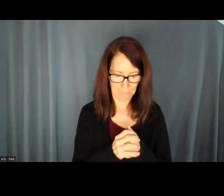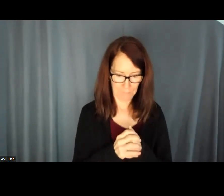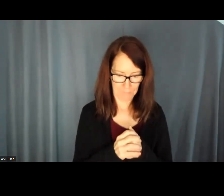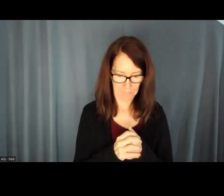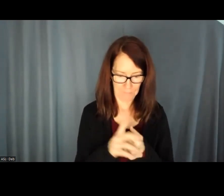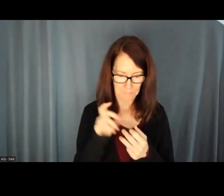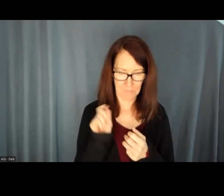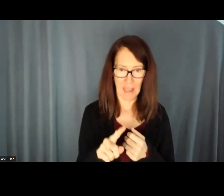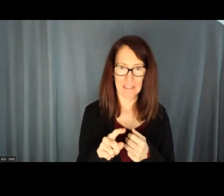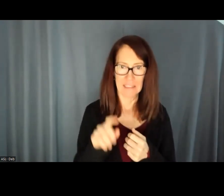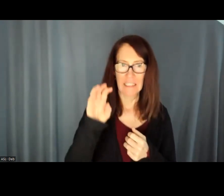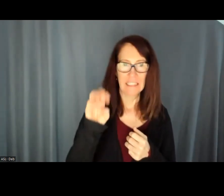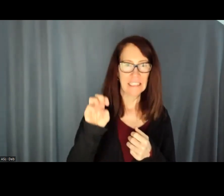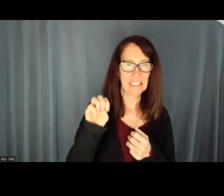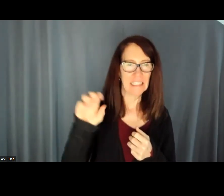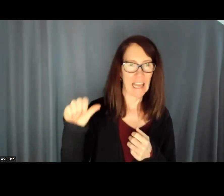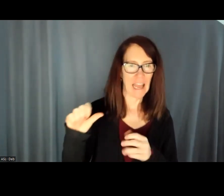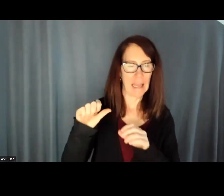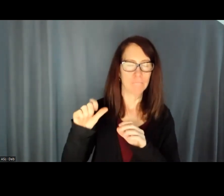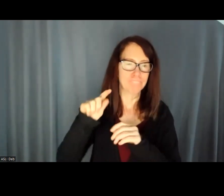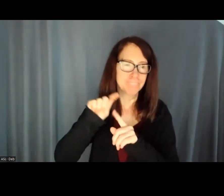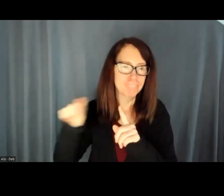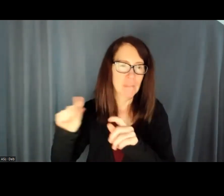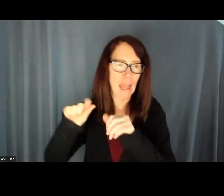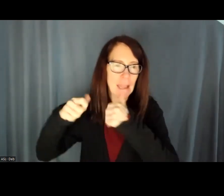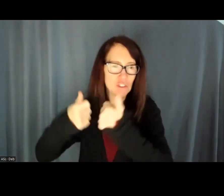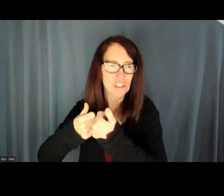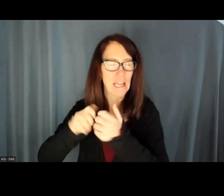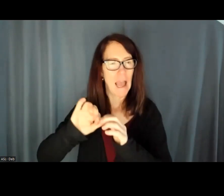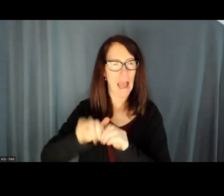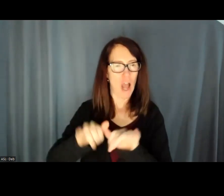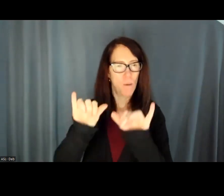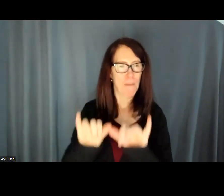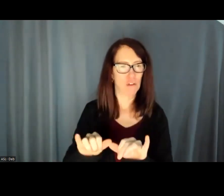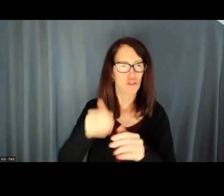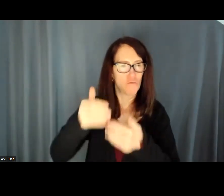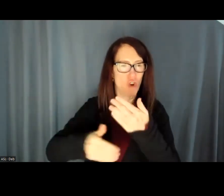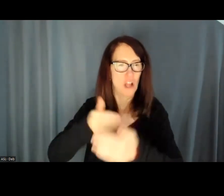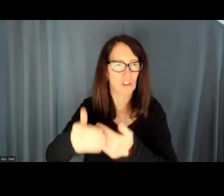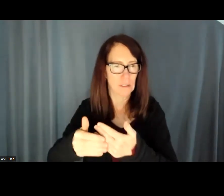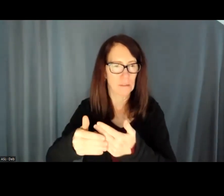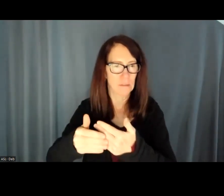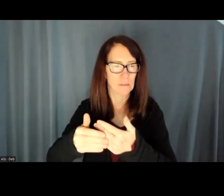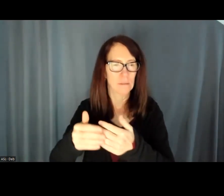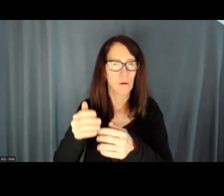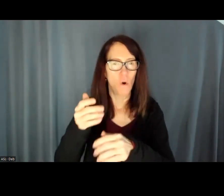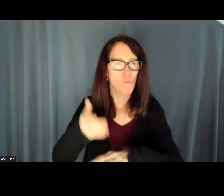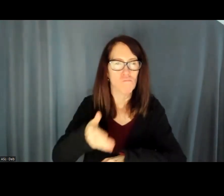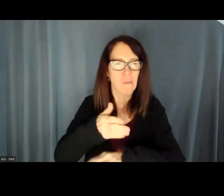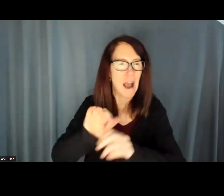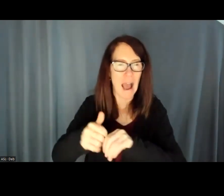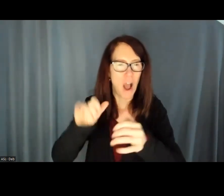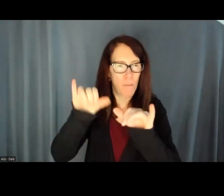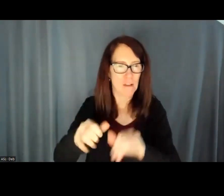should EEA agencies use to measure progress in advancing environmental justice?